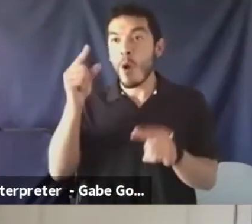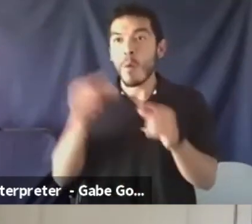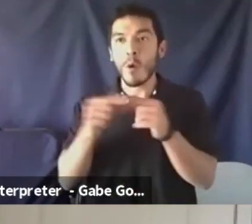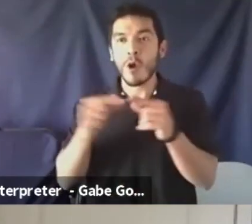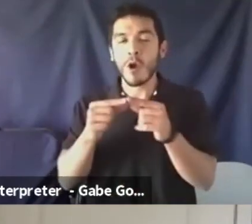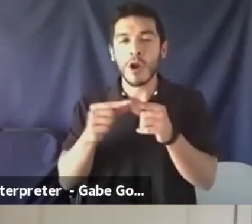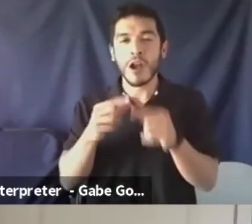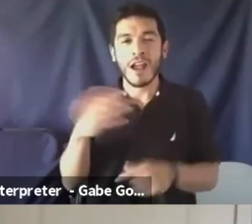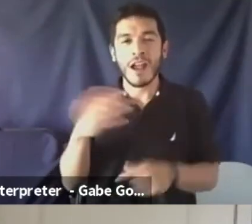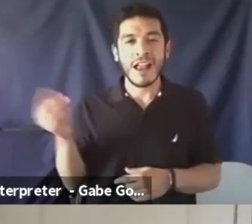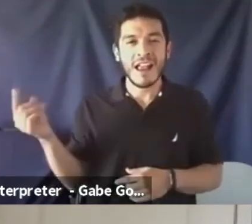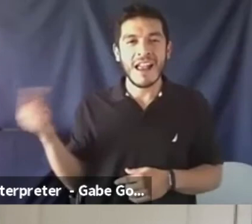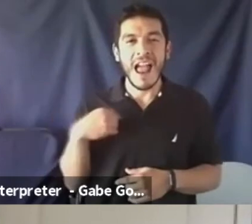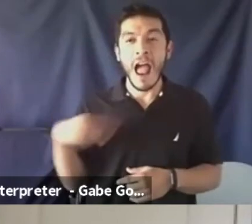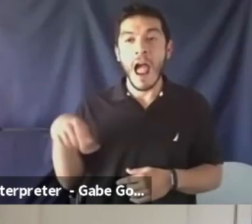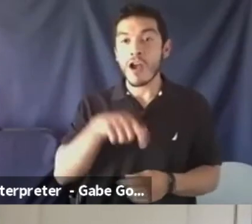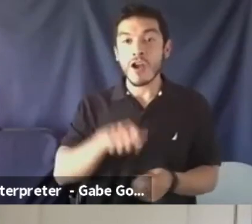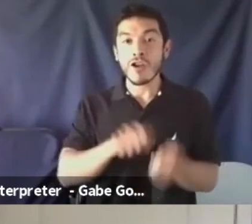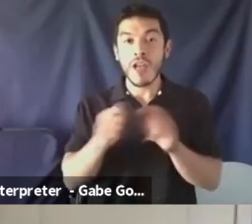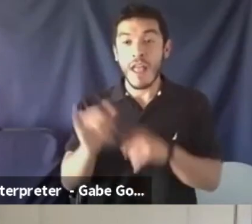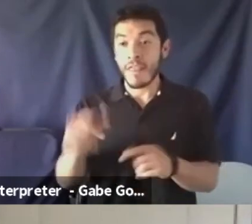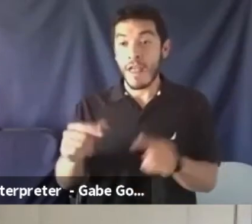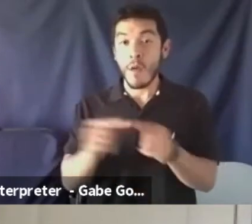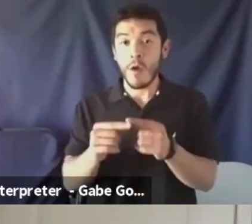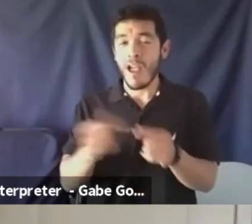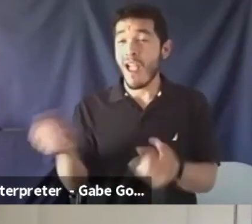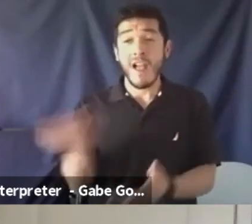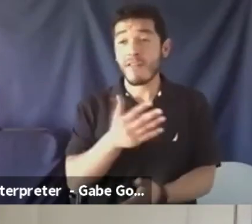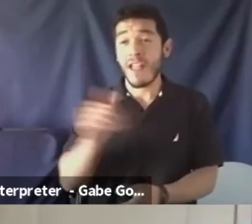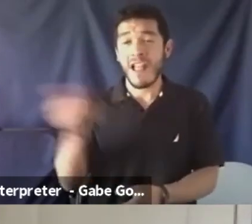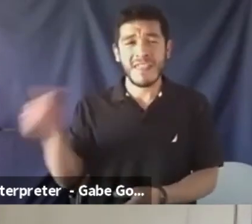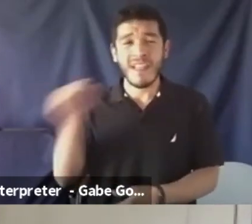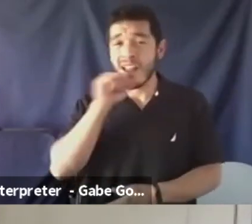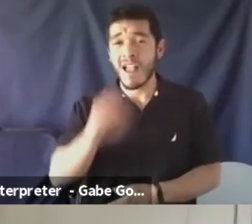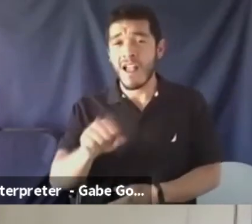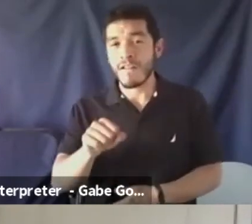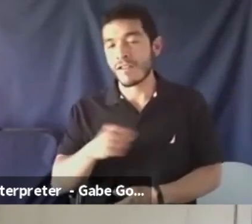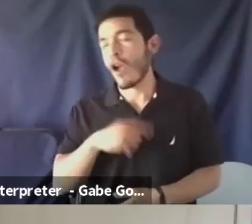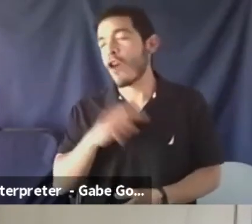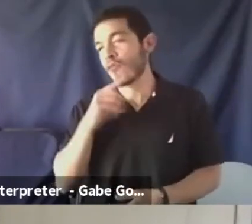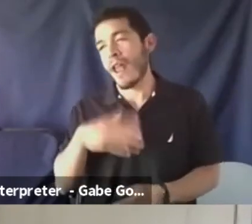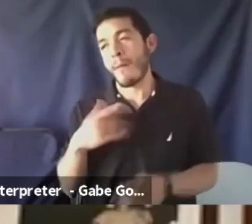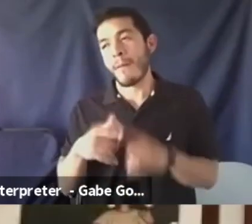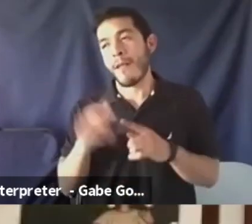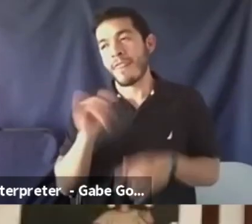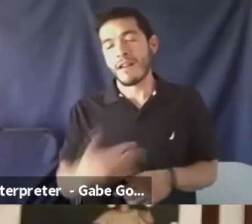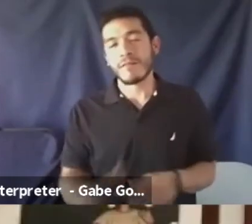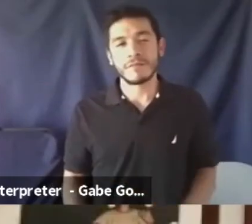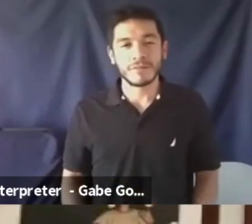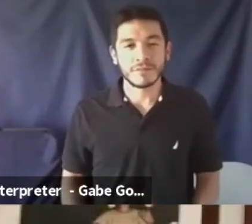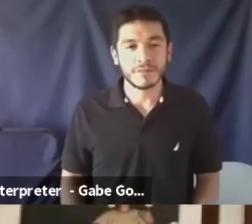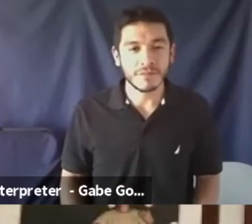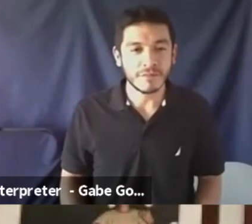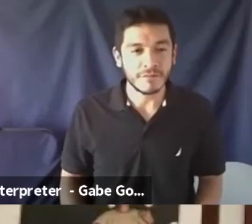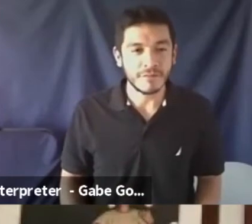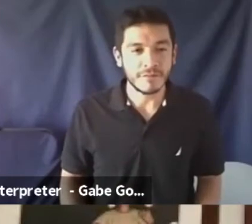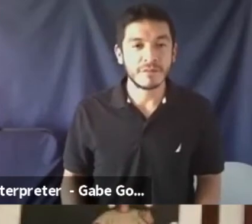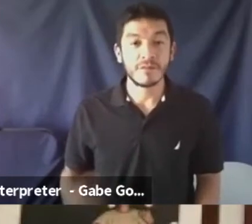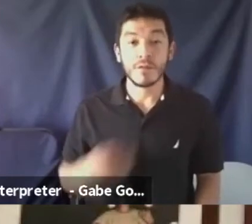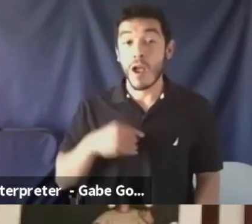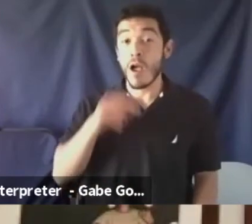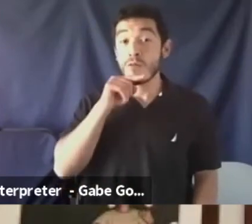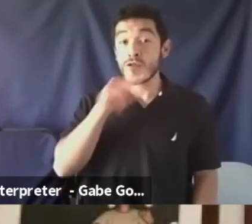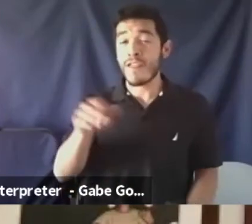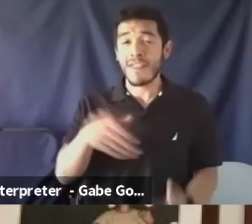word. And they had us change that, and everything else they loved. So we were really happy about that. Well, I'm sure this song will go